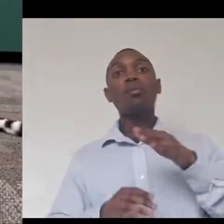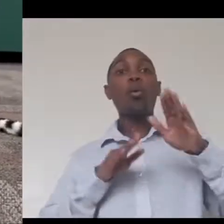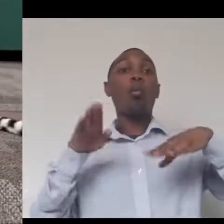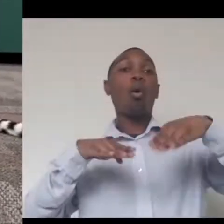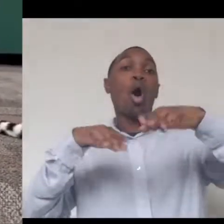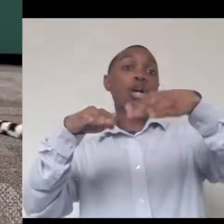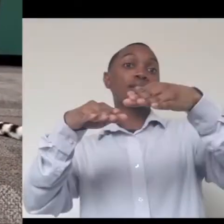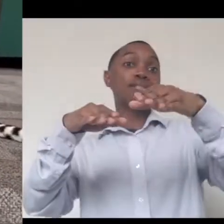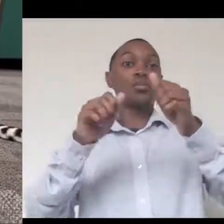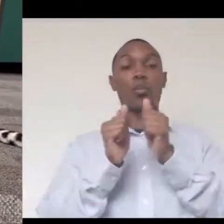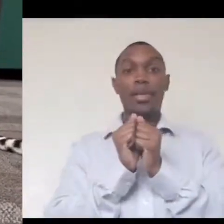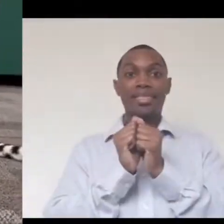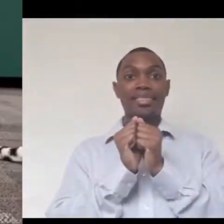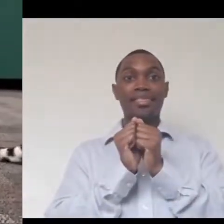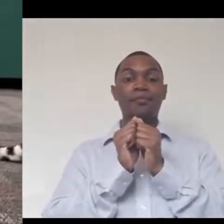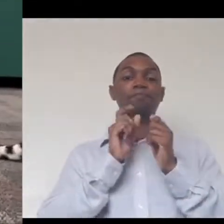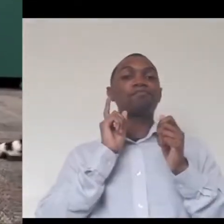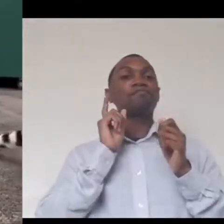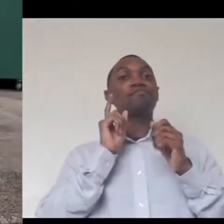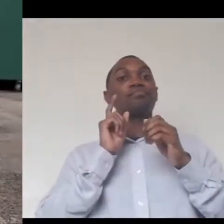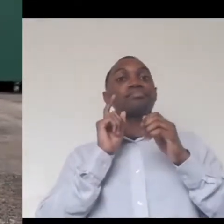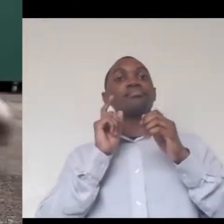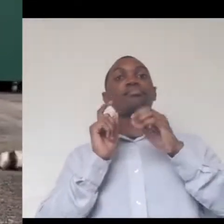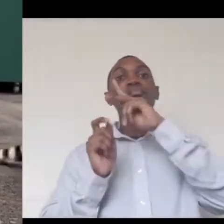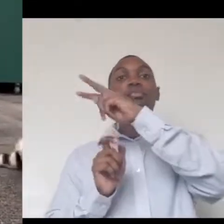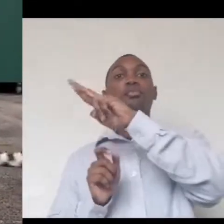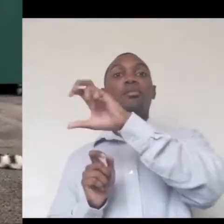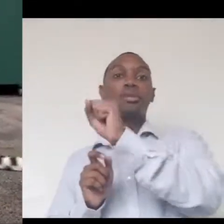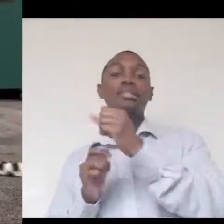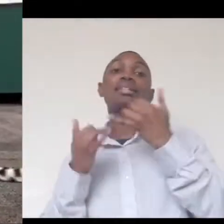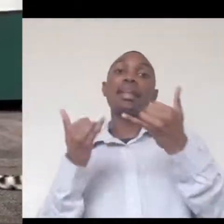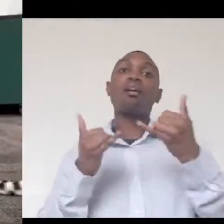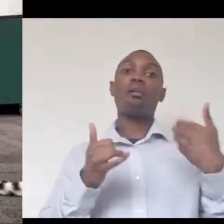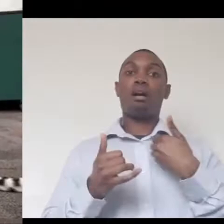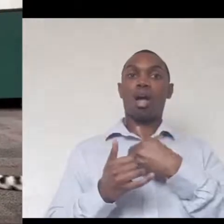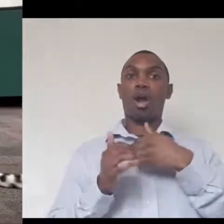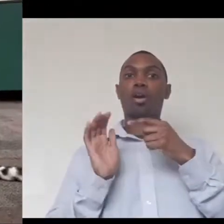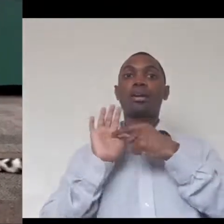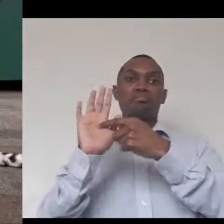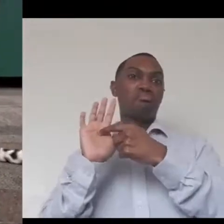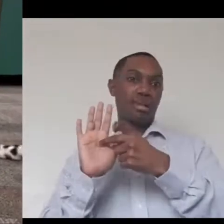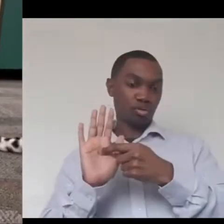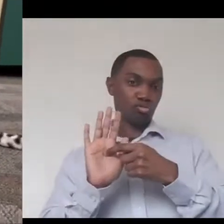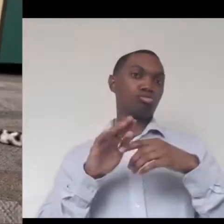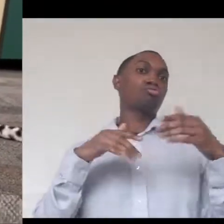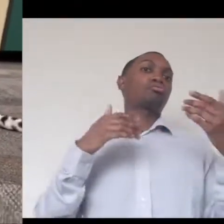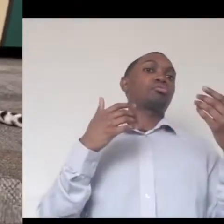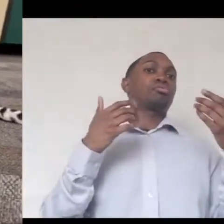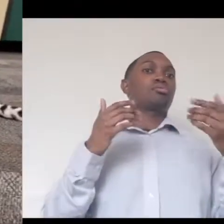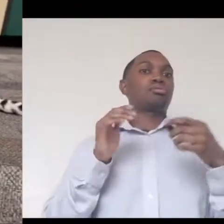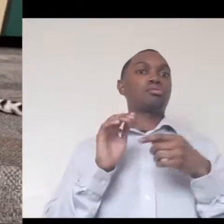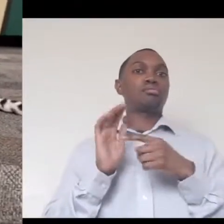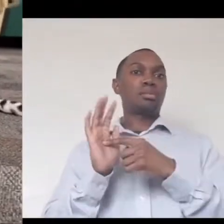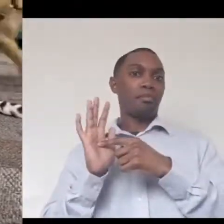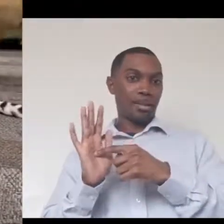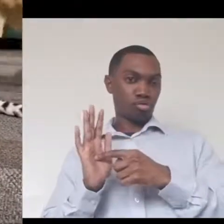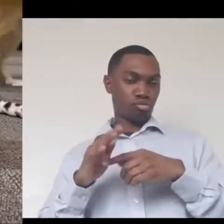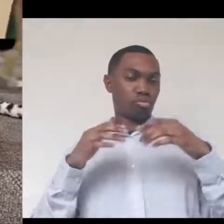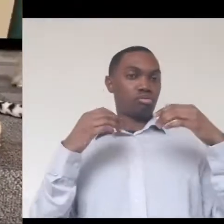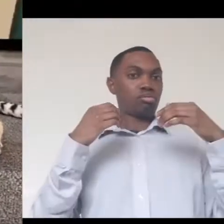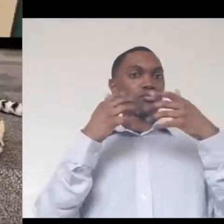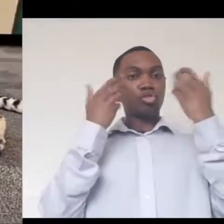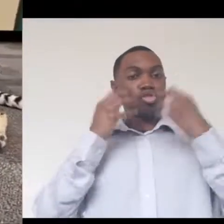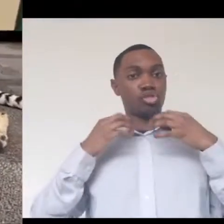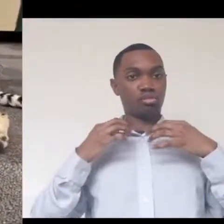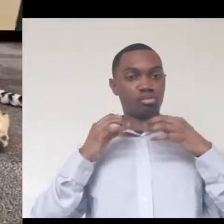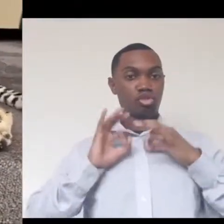Remus. So our ambassador cheetahs are trained to walk on a leash, and it's really fun for